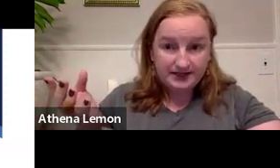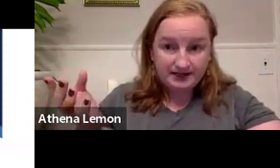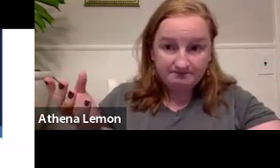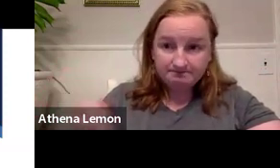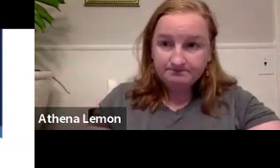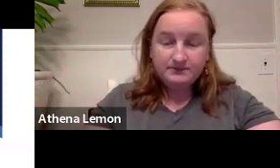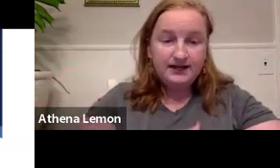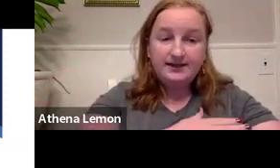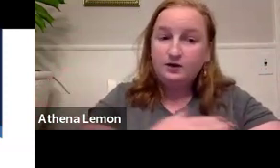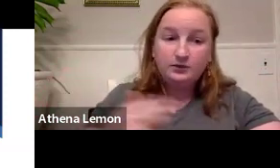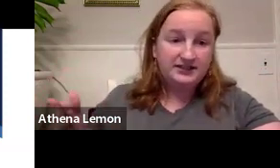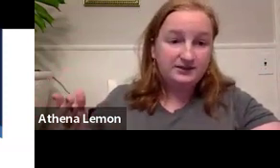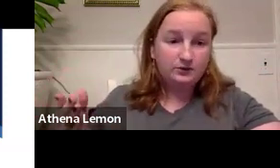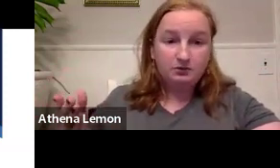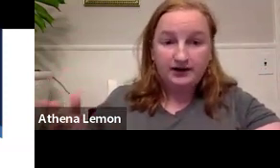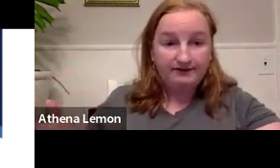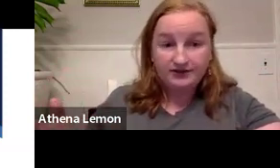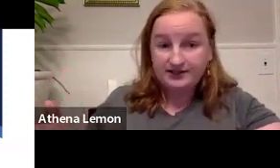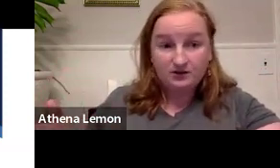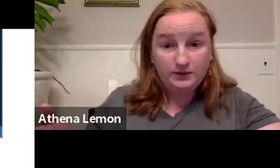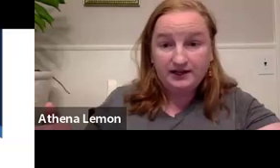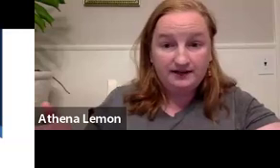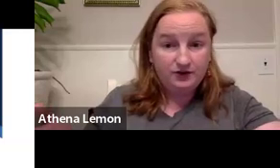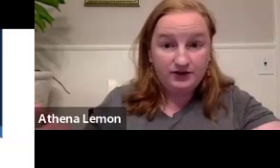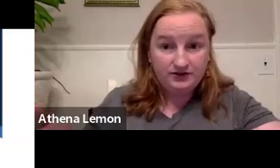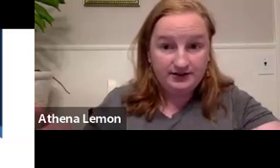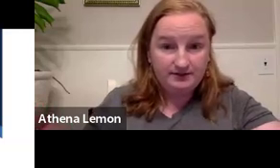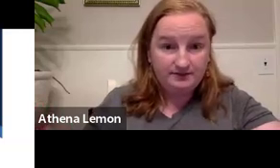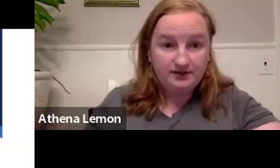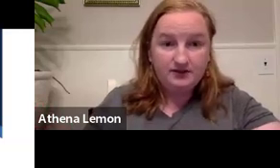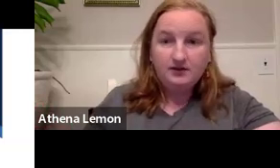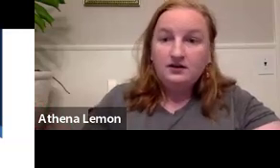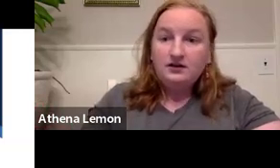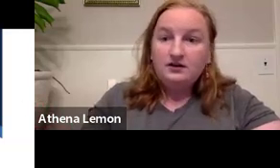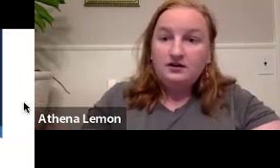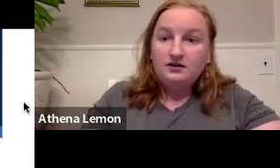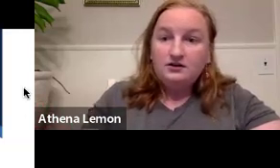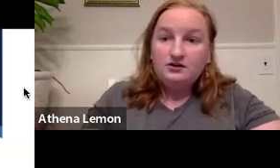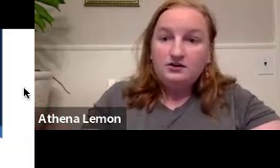flu website, and they'll release a report every single week if you're interested.